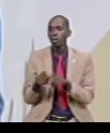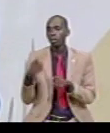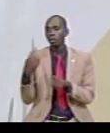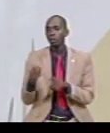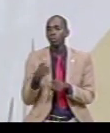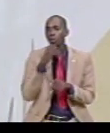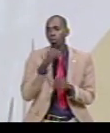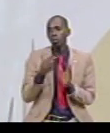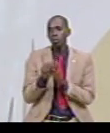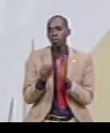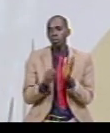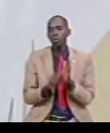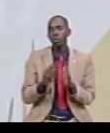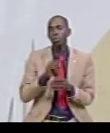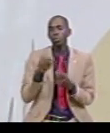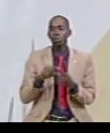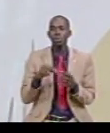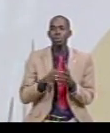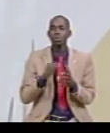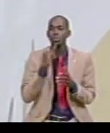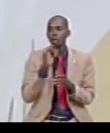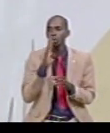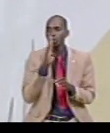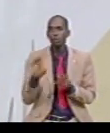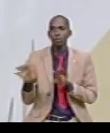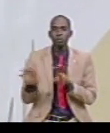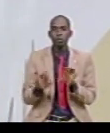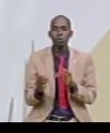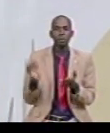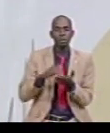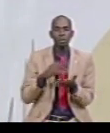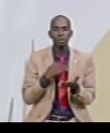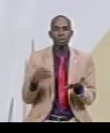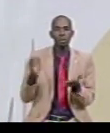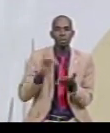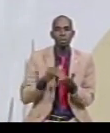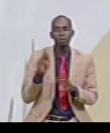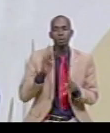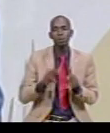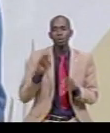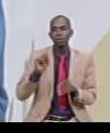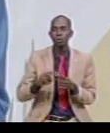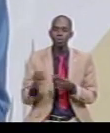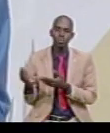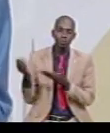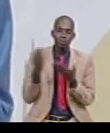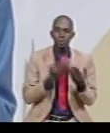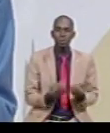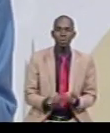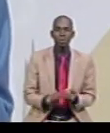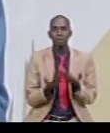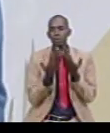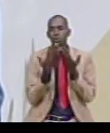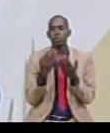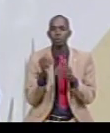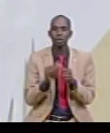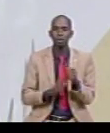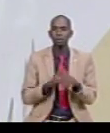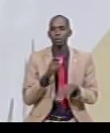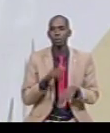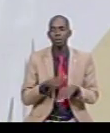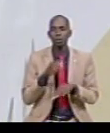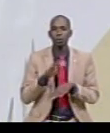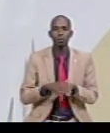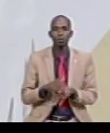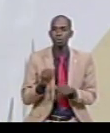the tabernacle, the people have to be sacrificed for, to cleanse on a regular